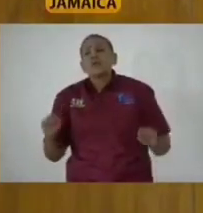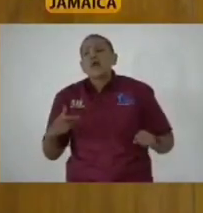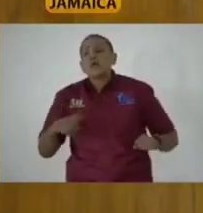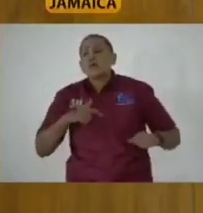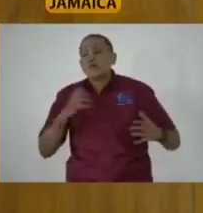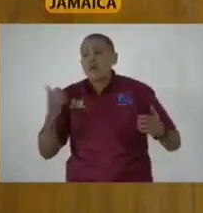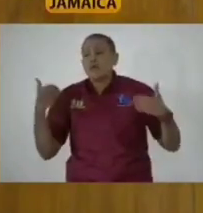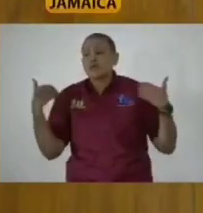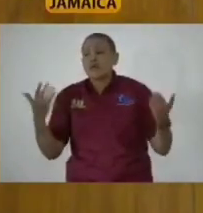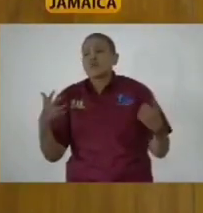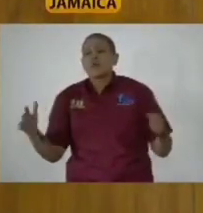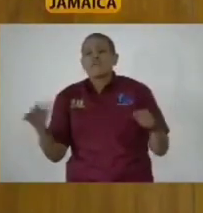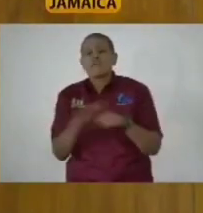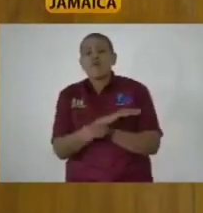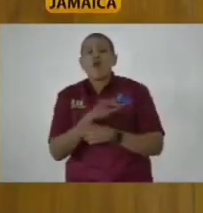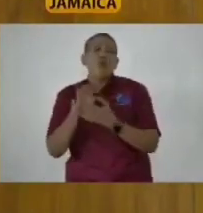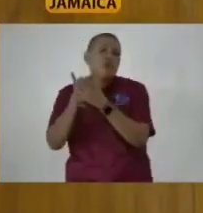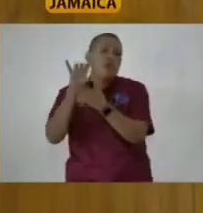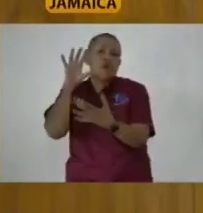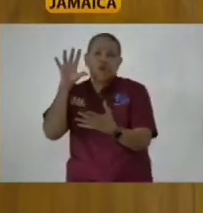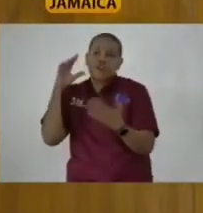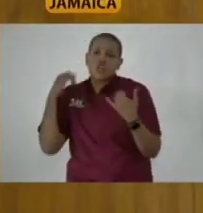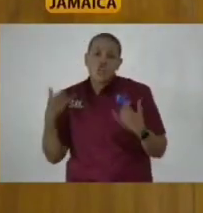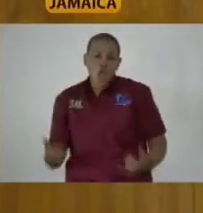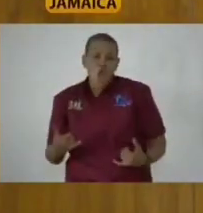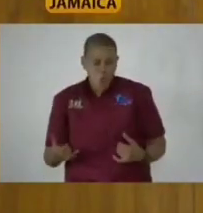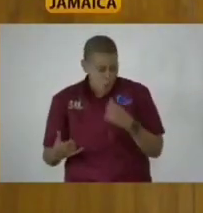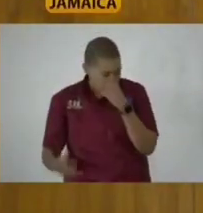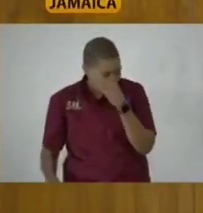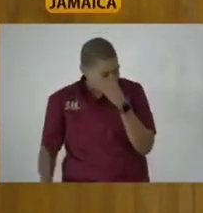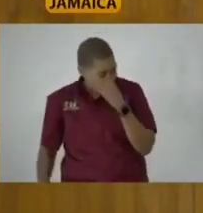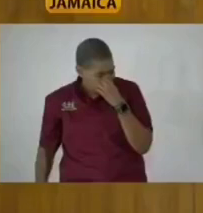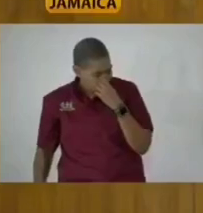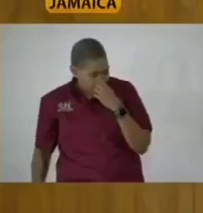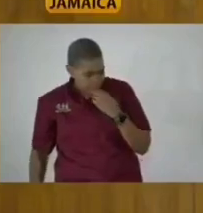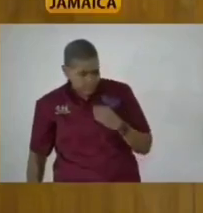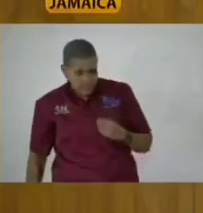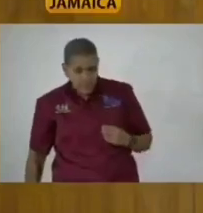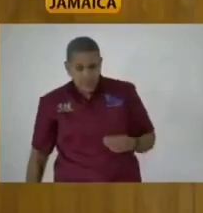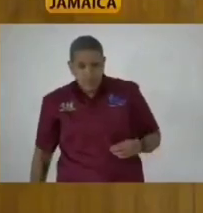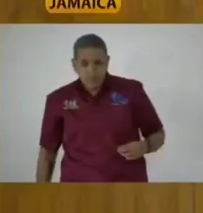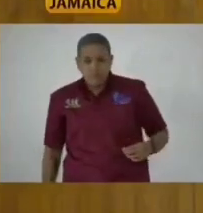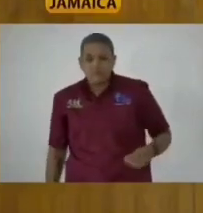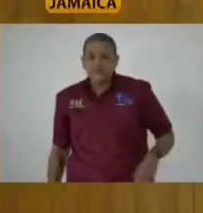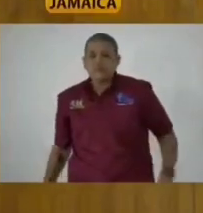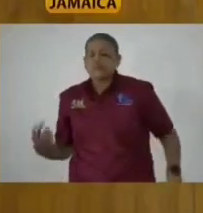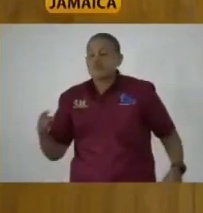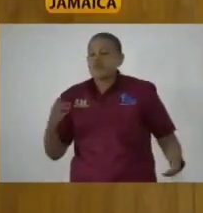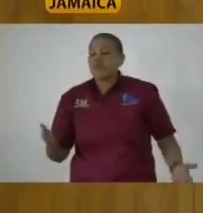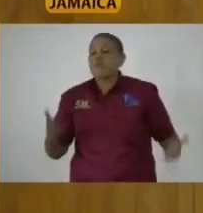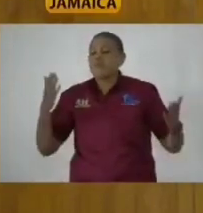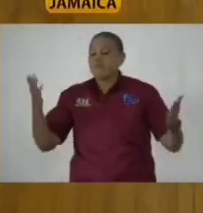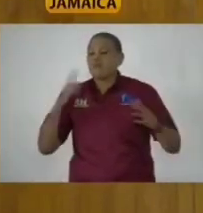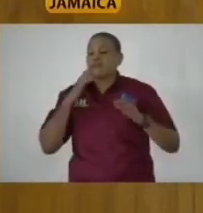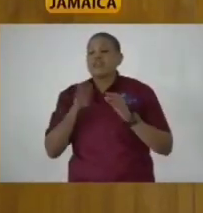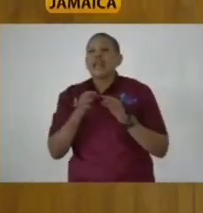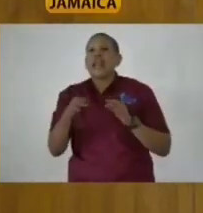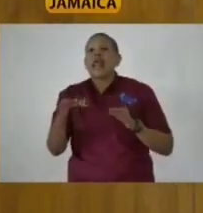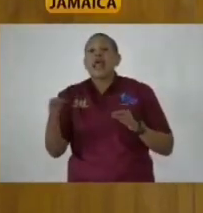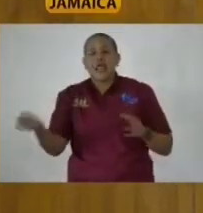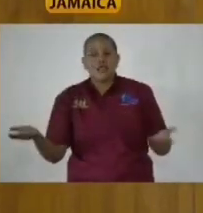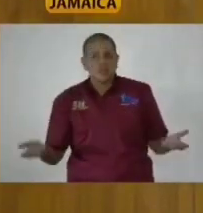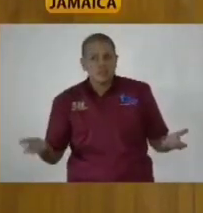full decolonization now. And no good reason has been put forward for delaying it.